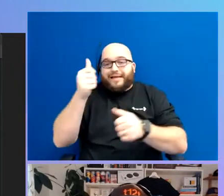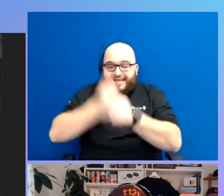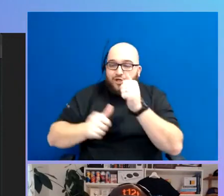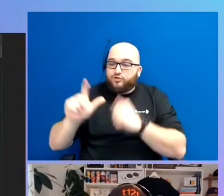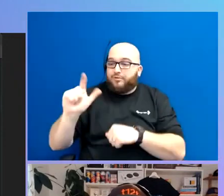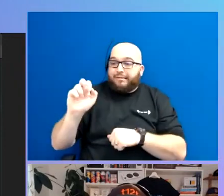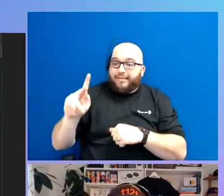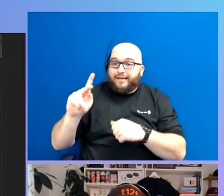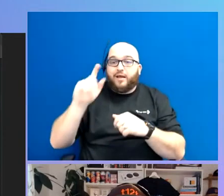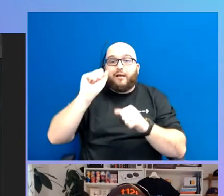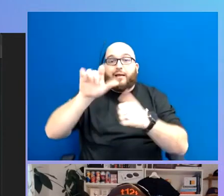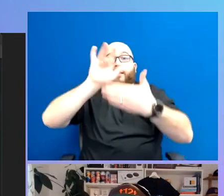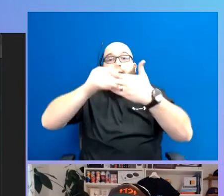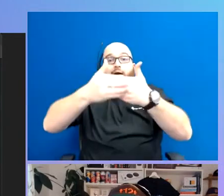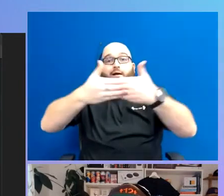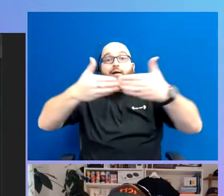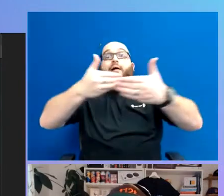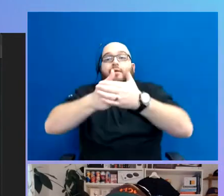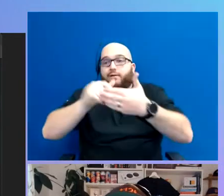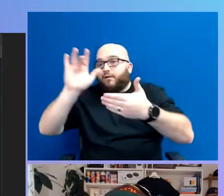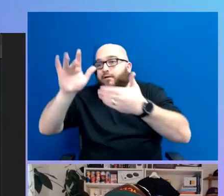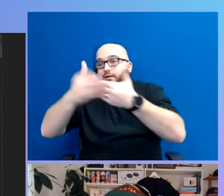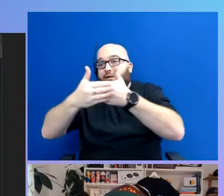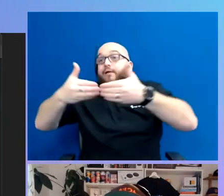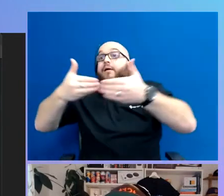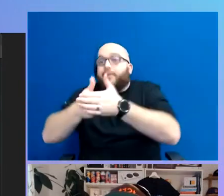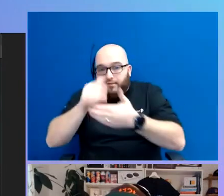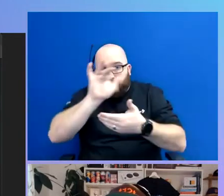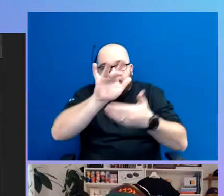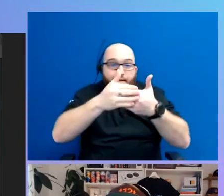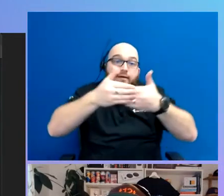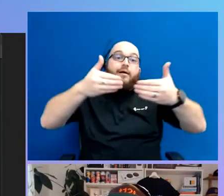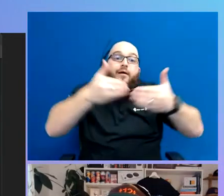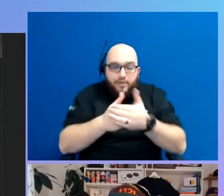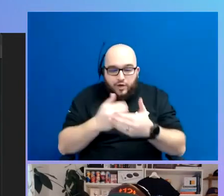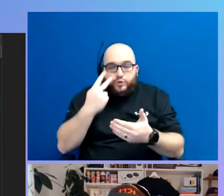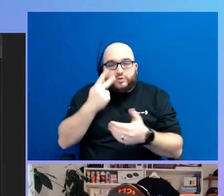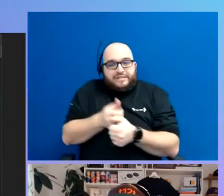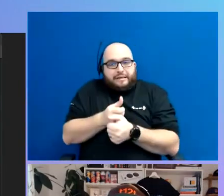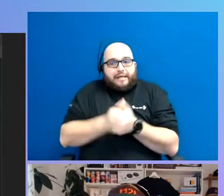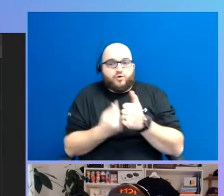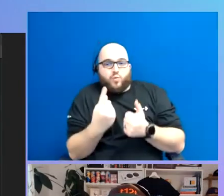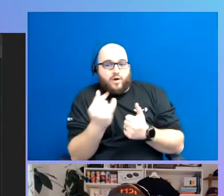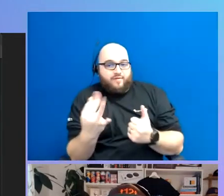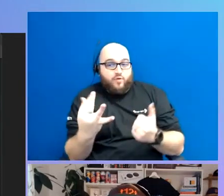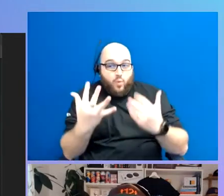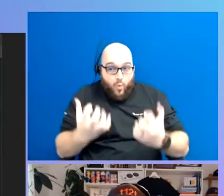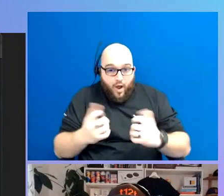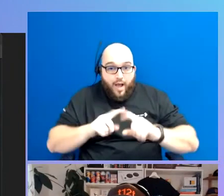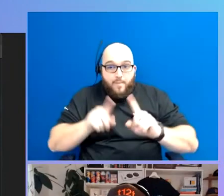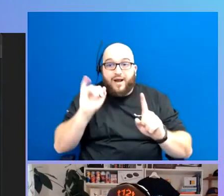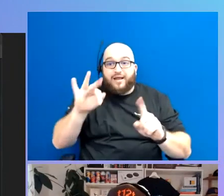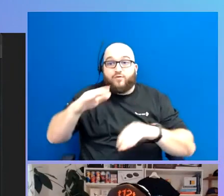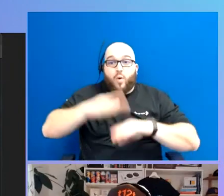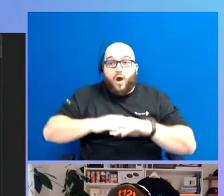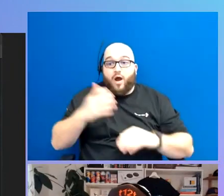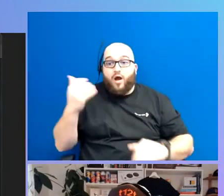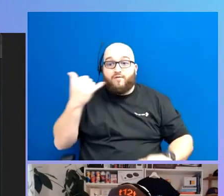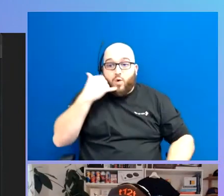go to the store and view. But if you look at this in mobile, it's zoomed